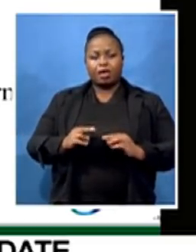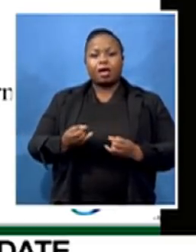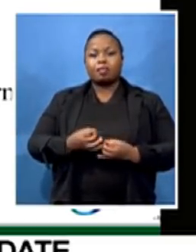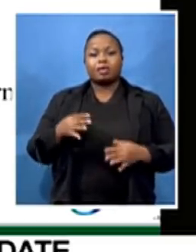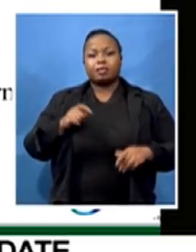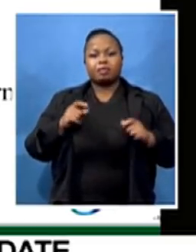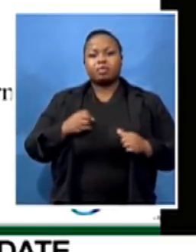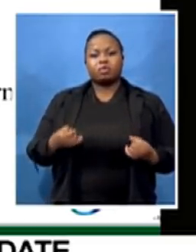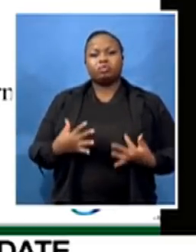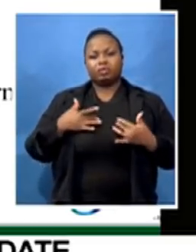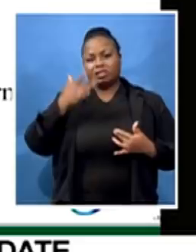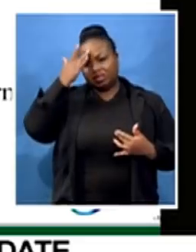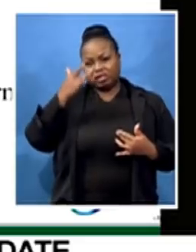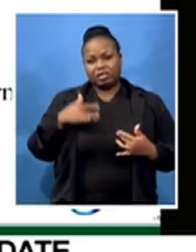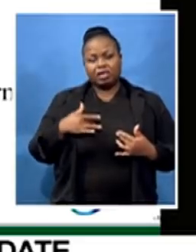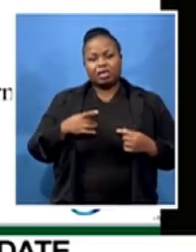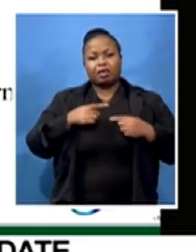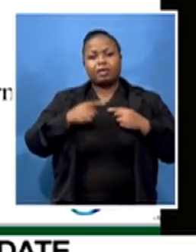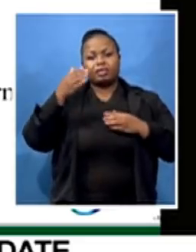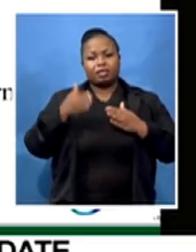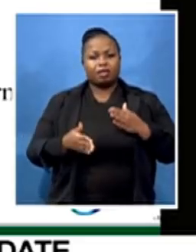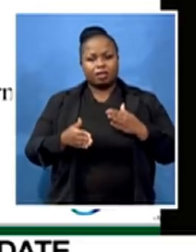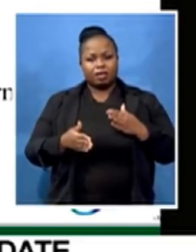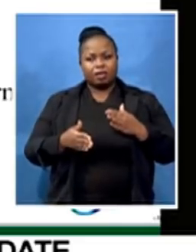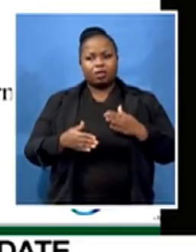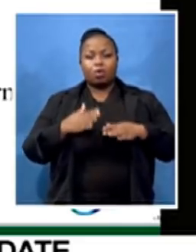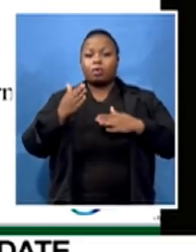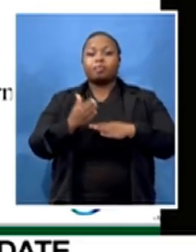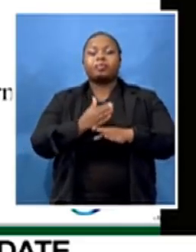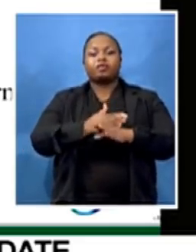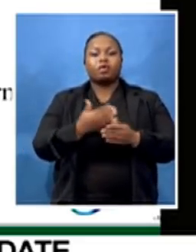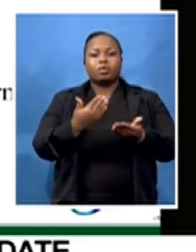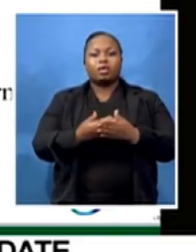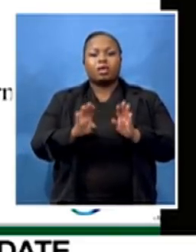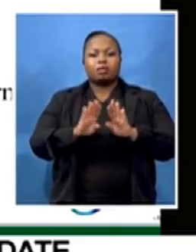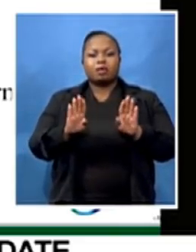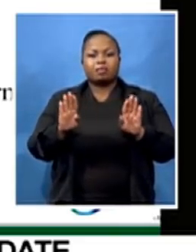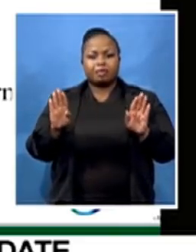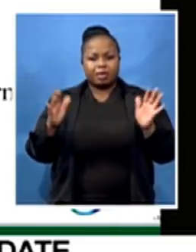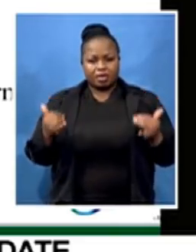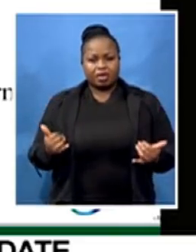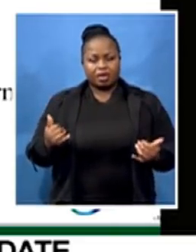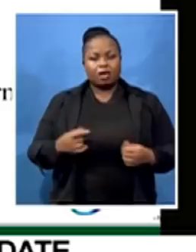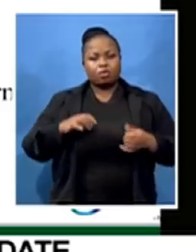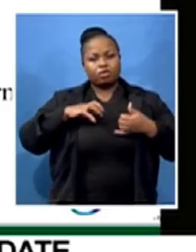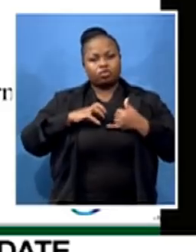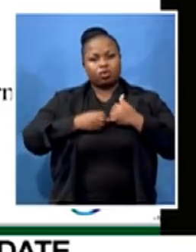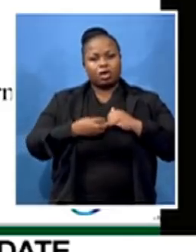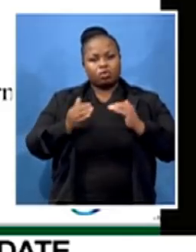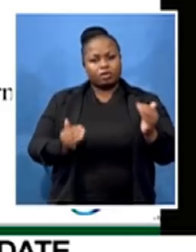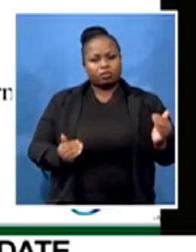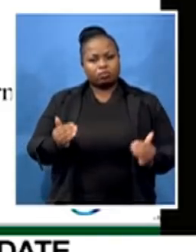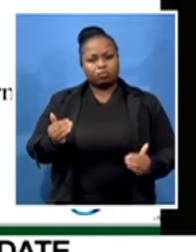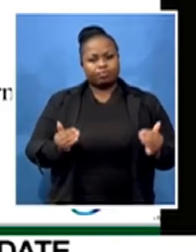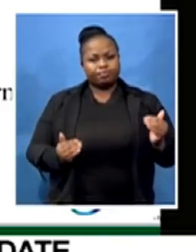we, before we open up all of this. We now need to adjust to do this in a slightly different way.